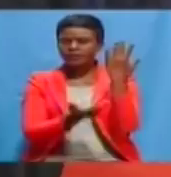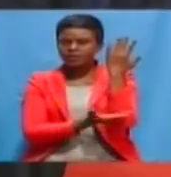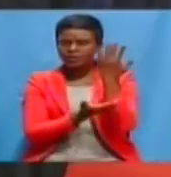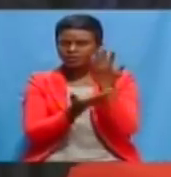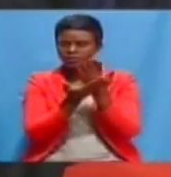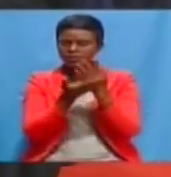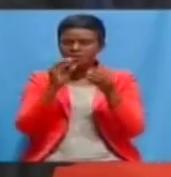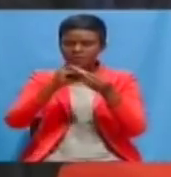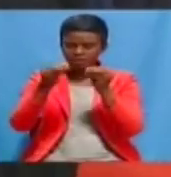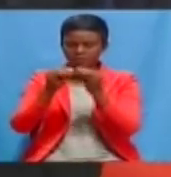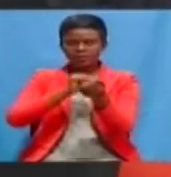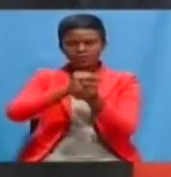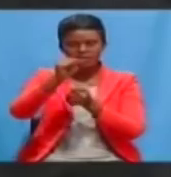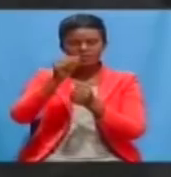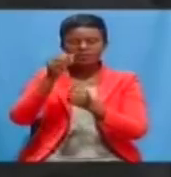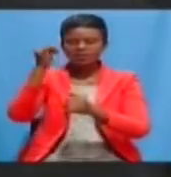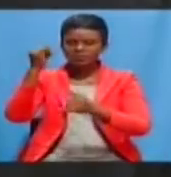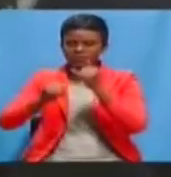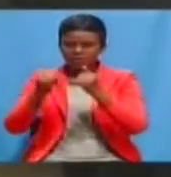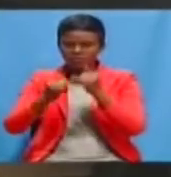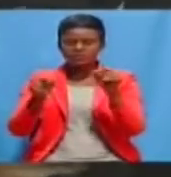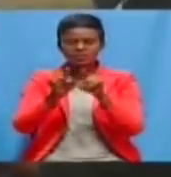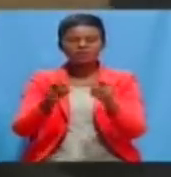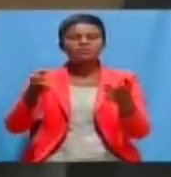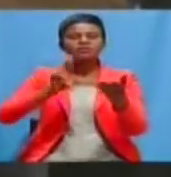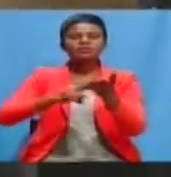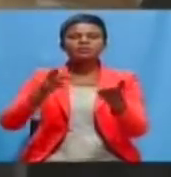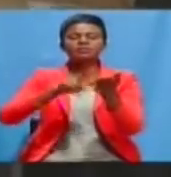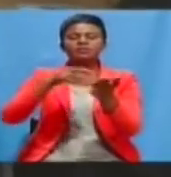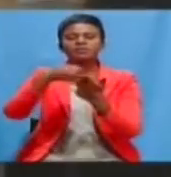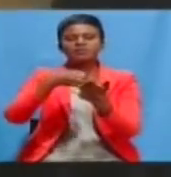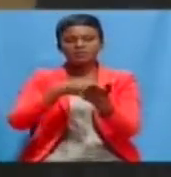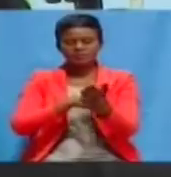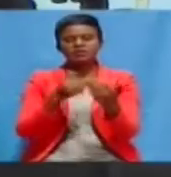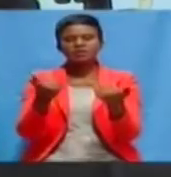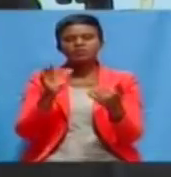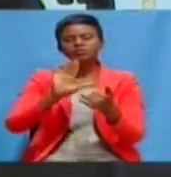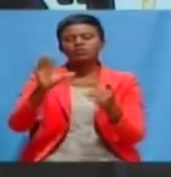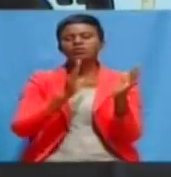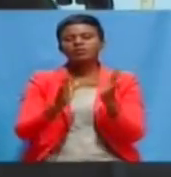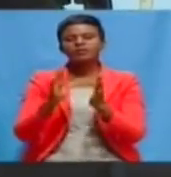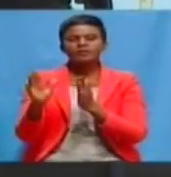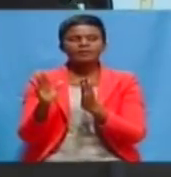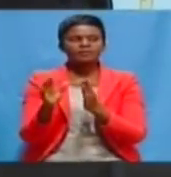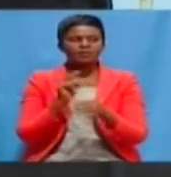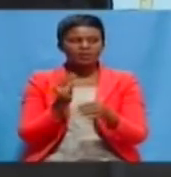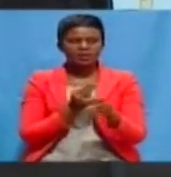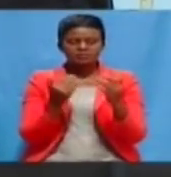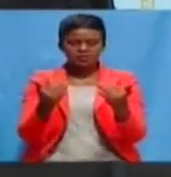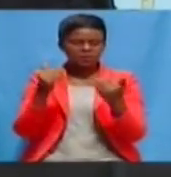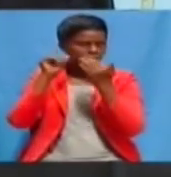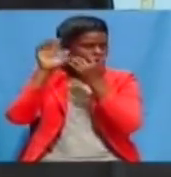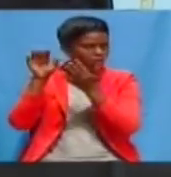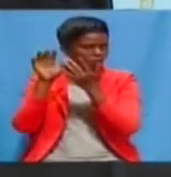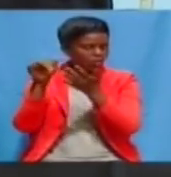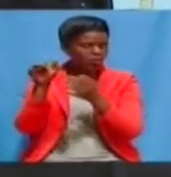pass rate at both final and repeaters examinations is a priority at ZIALE. It is our sincere hope that ZIALE's